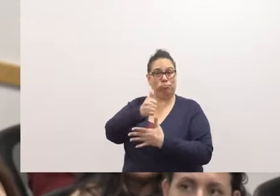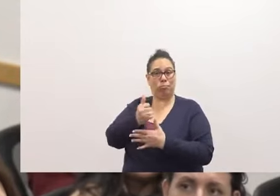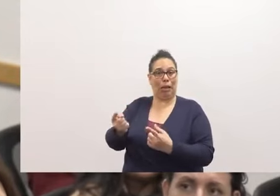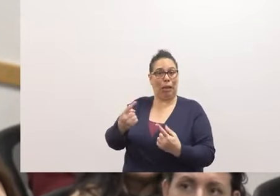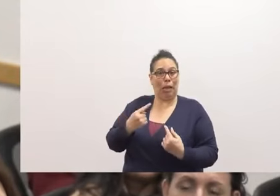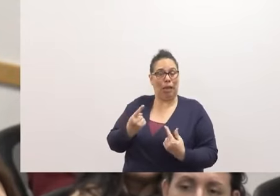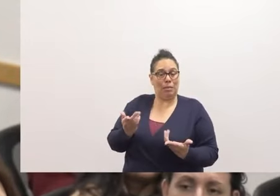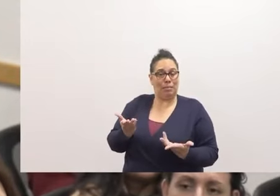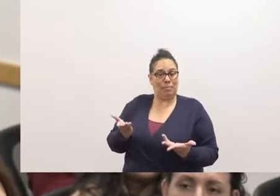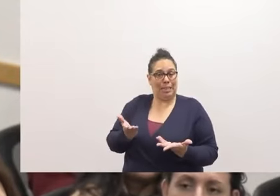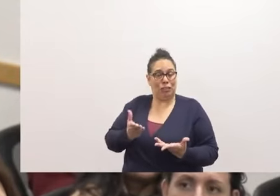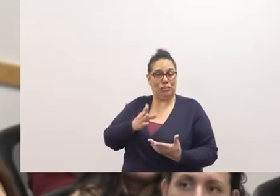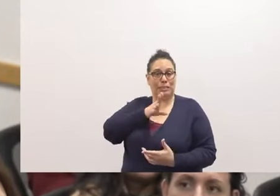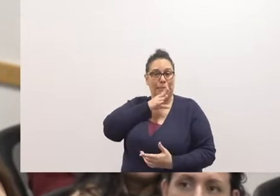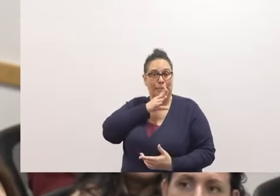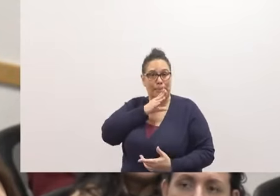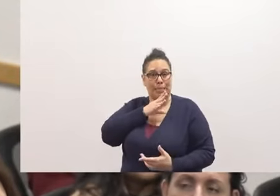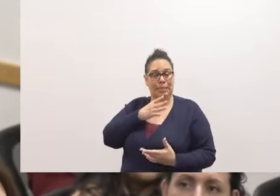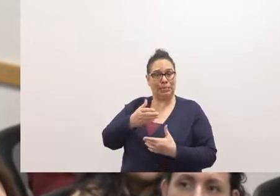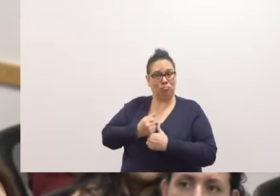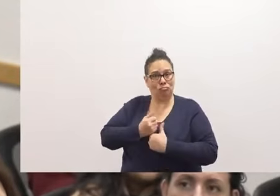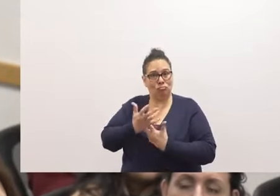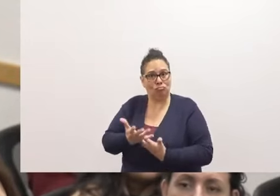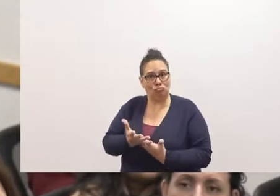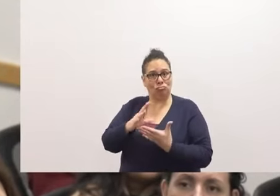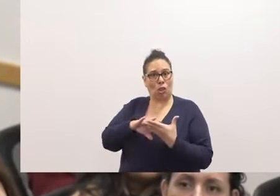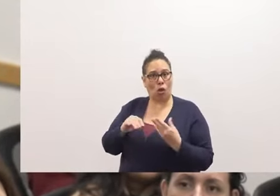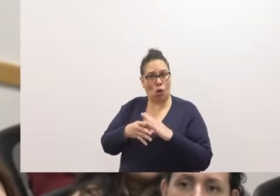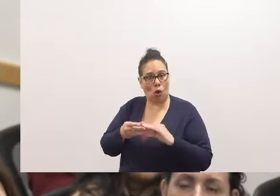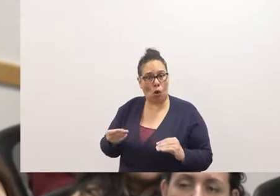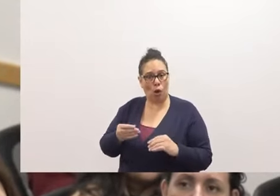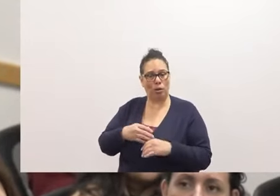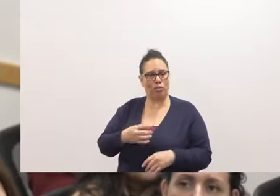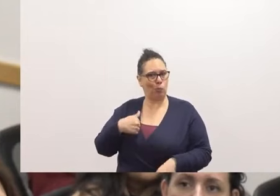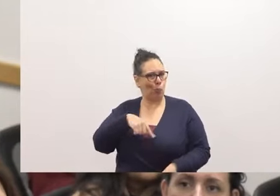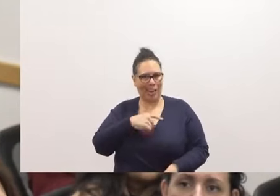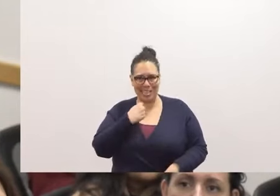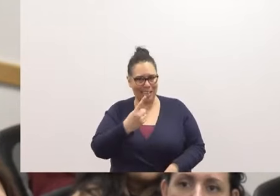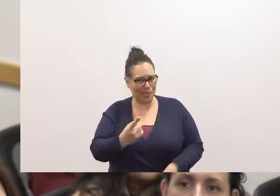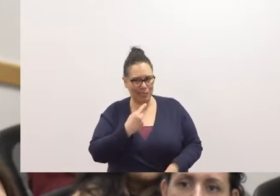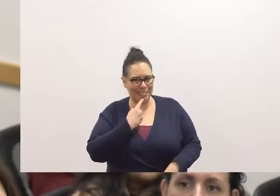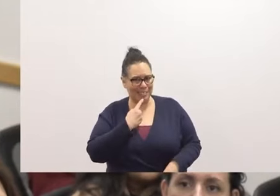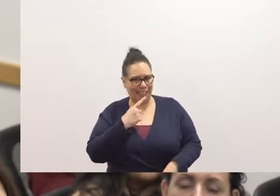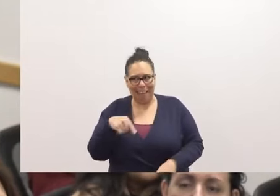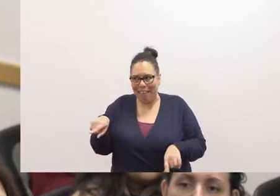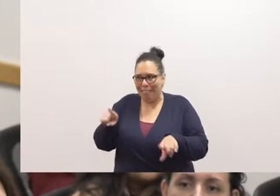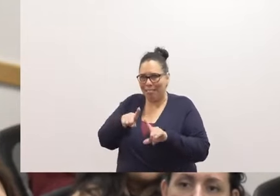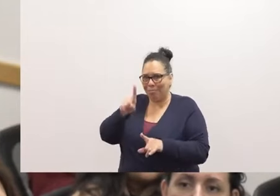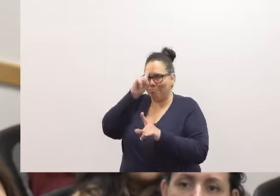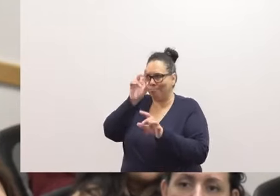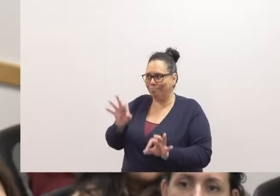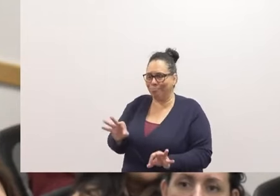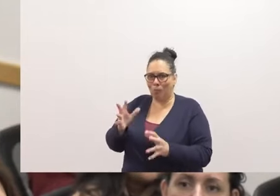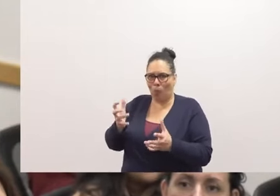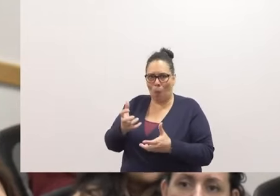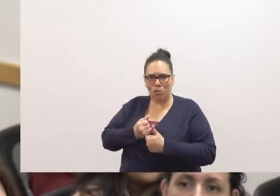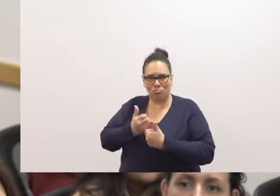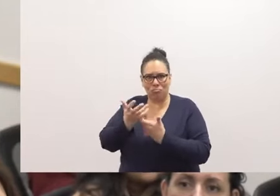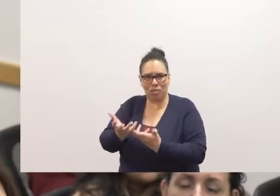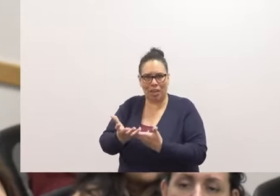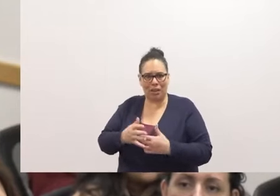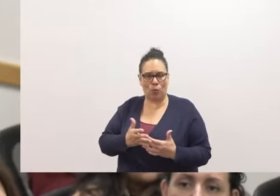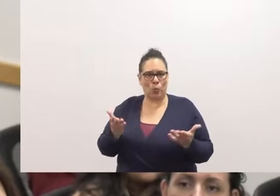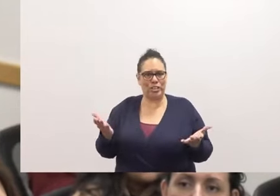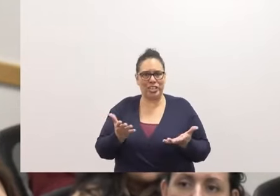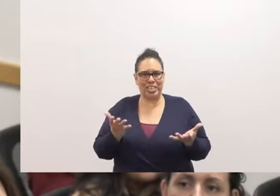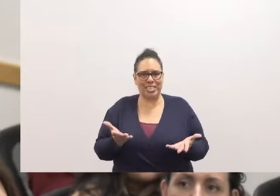speak, to share their story with you all. We didn't tell them to say that. They chose what they wanted to share with you all. We're just